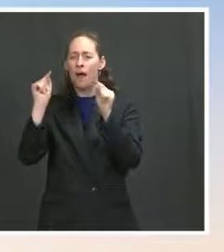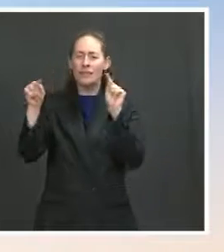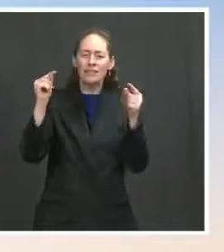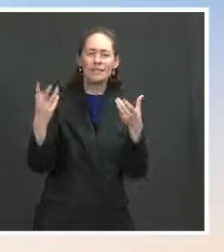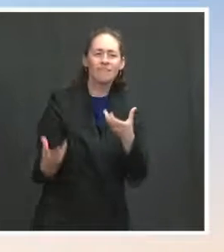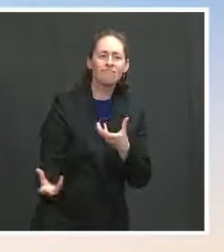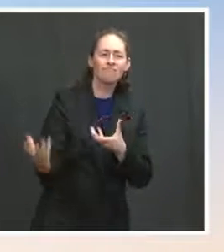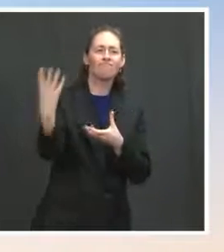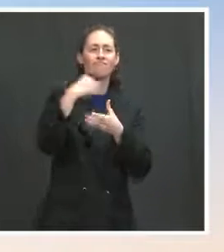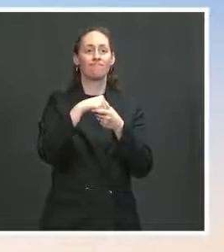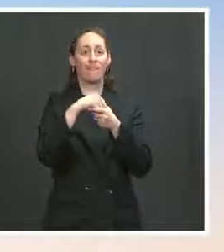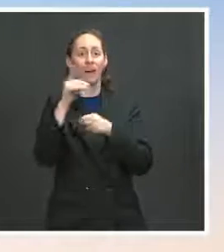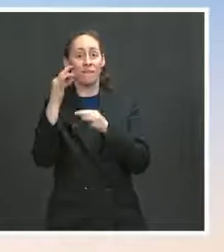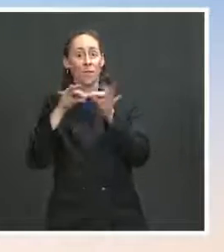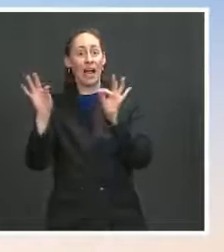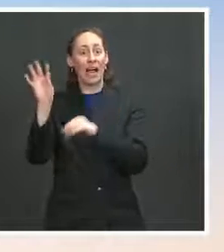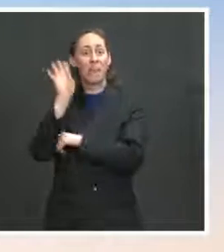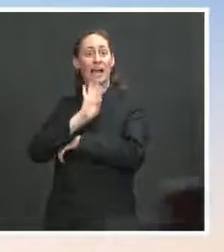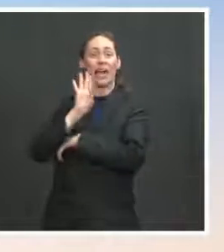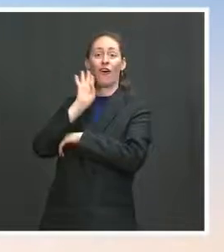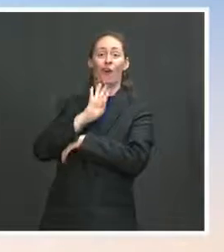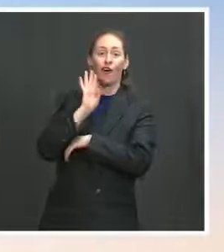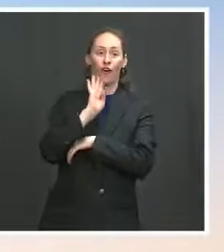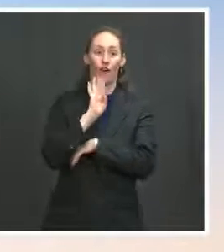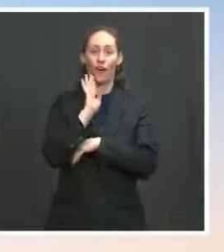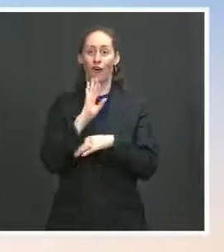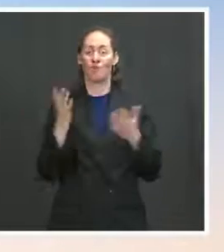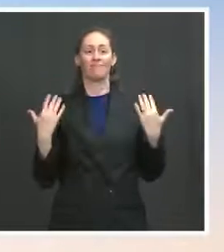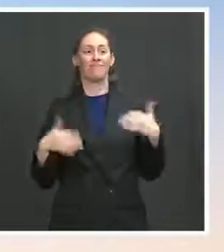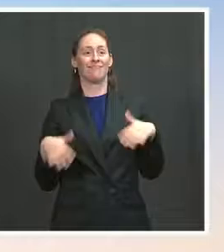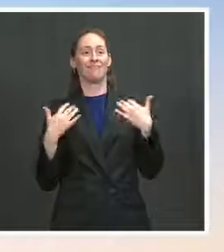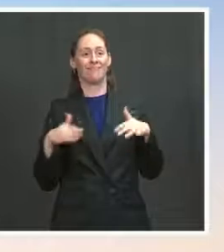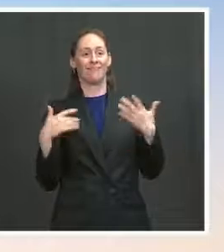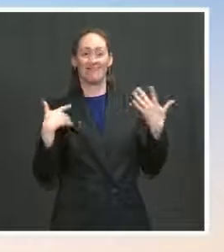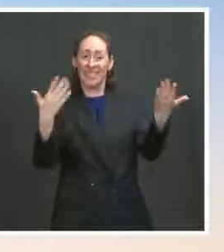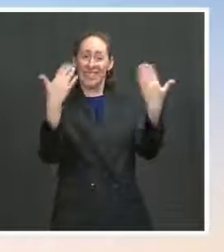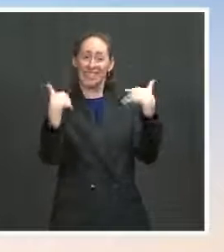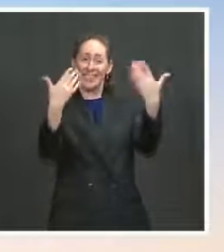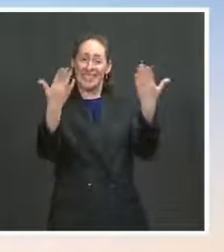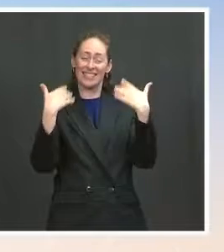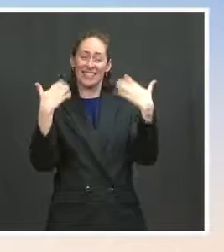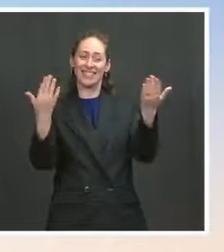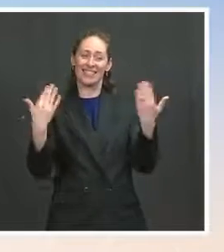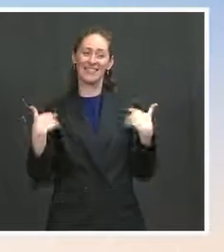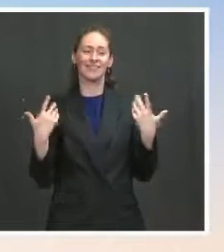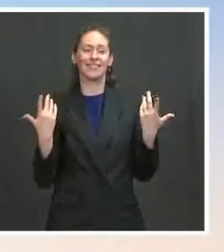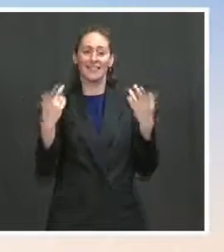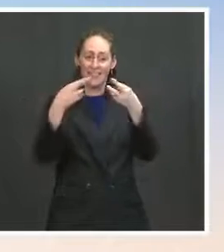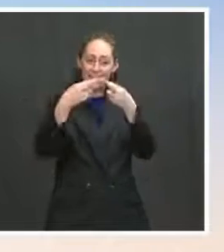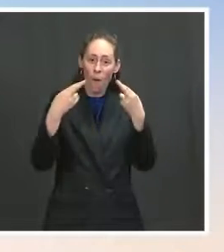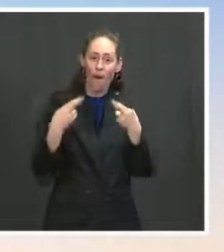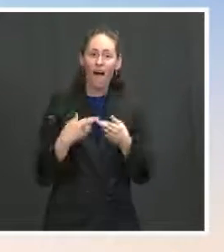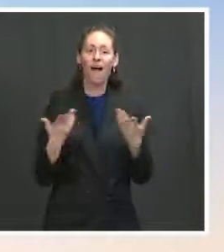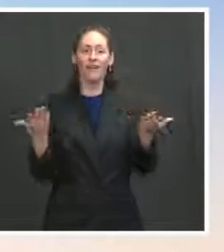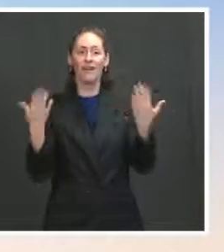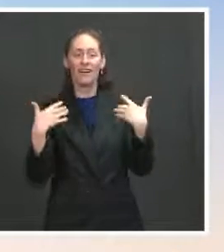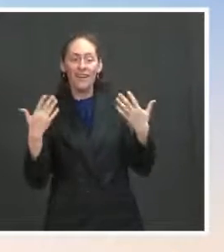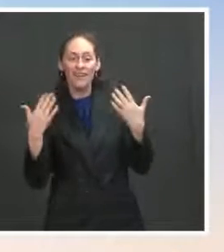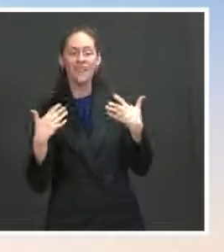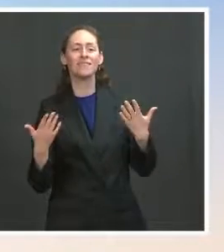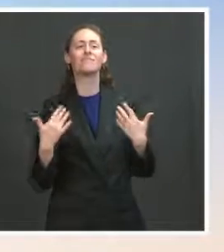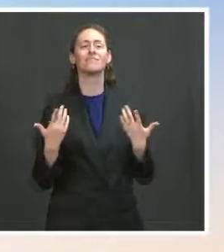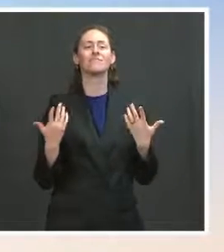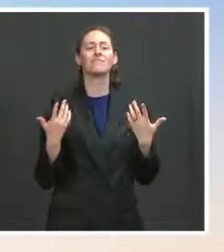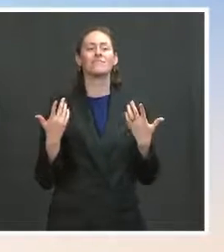appealing to the public, it seems, by headlines. Krispy Kreme donuts, getting into raffles for flights and